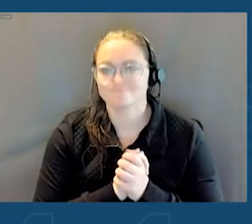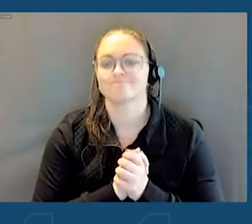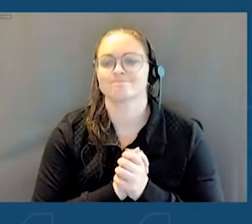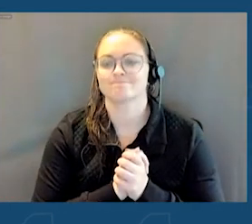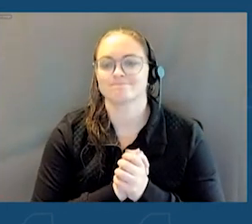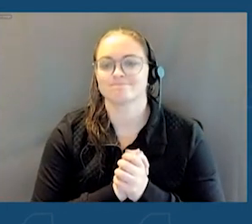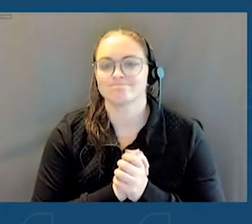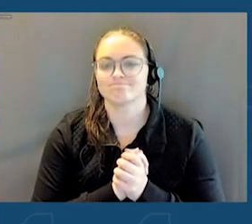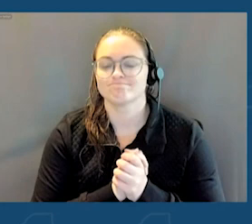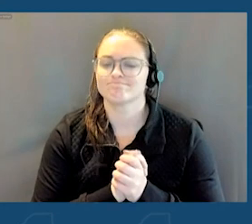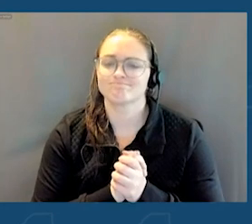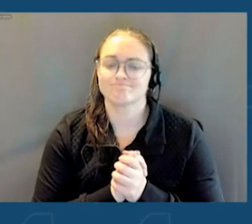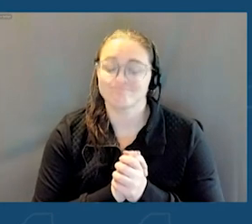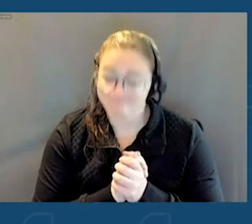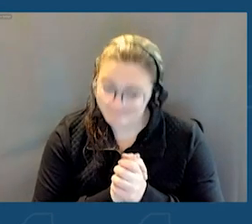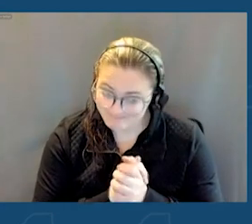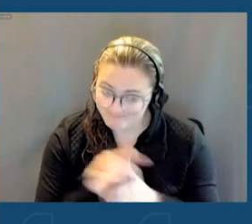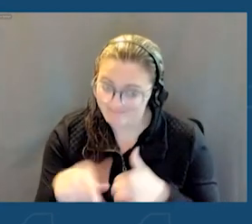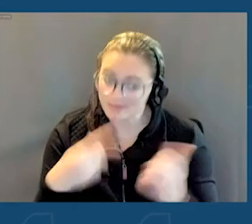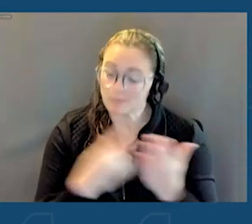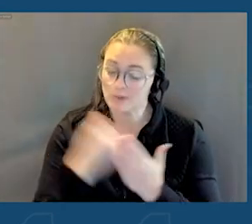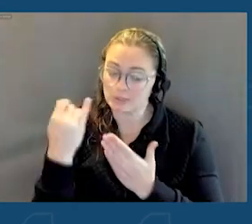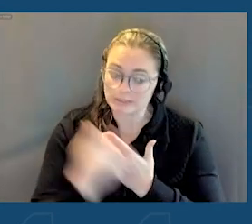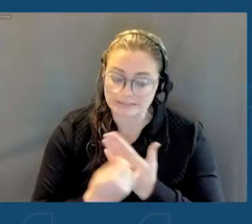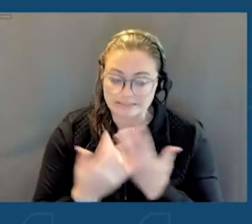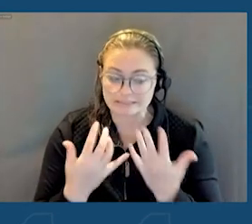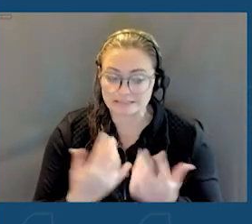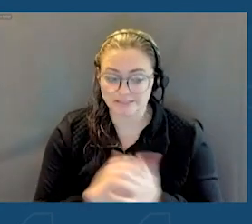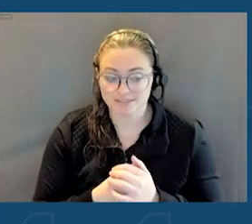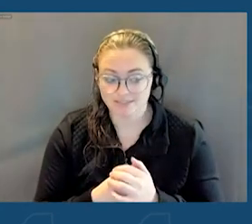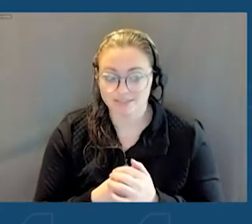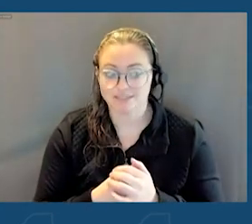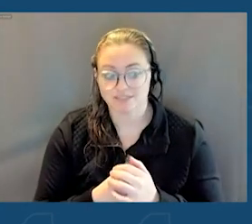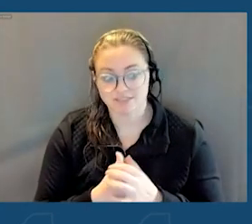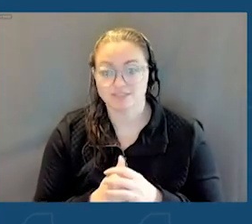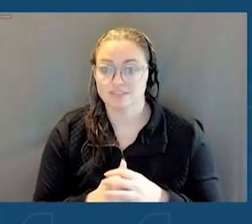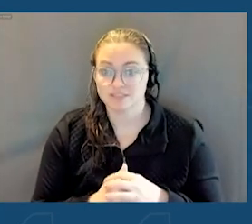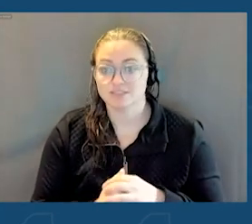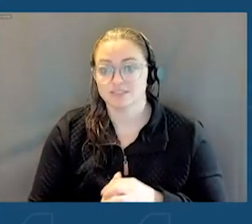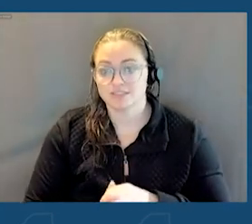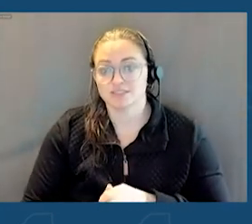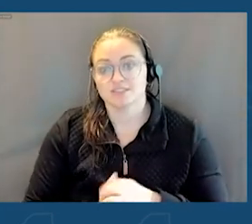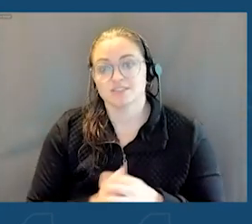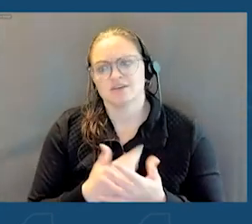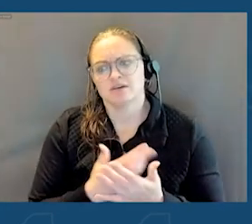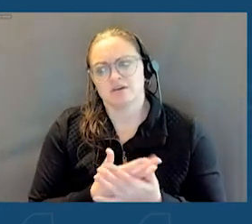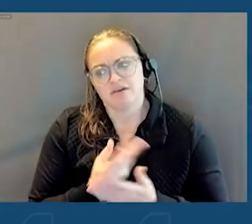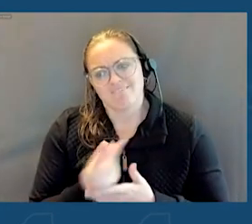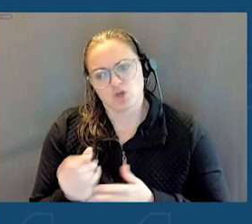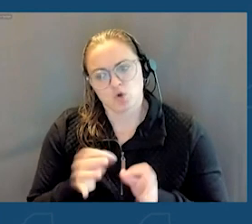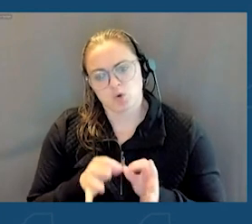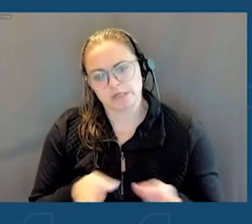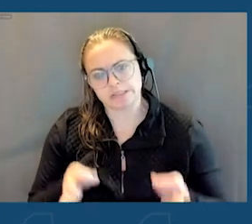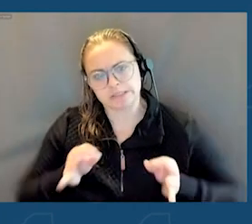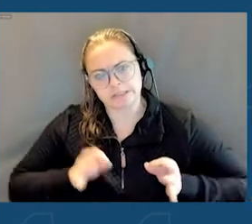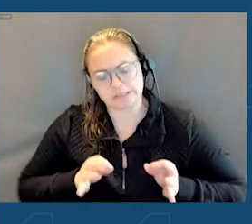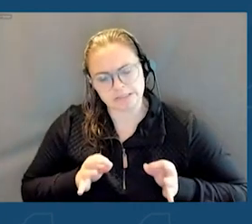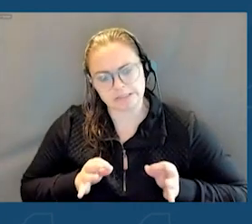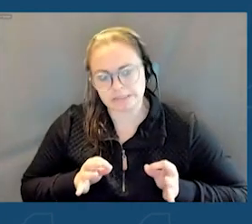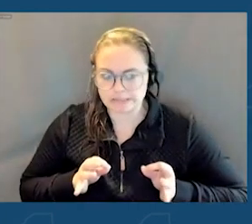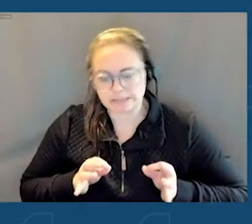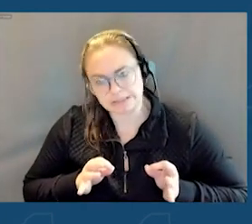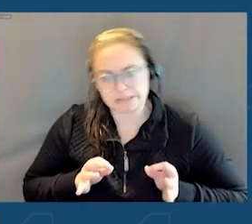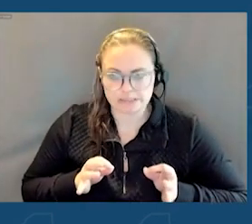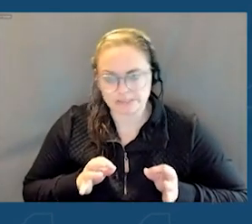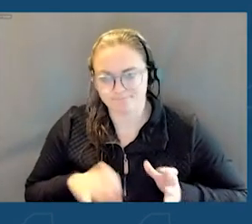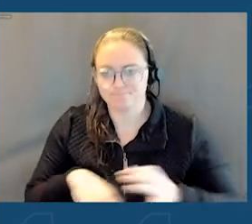this has been a project that has had a few setbacks. And I was only on